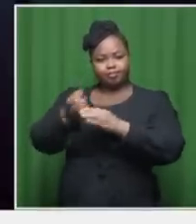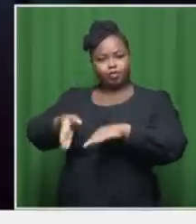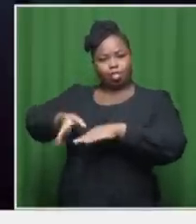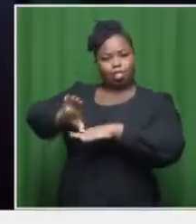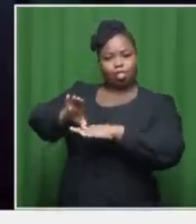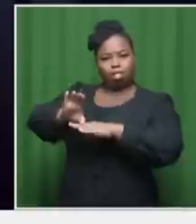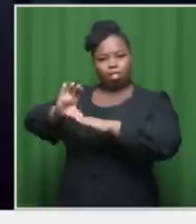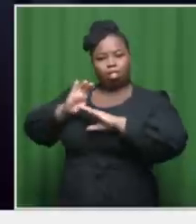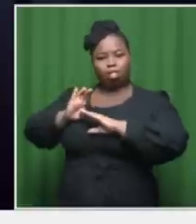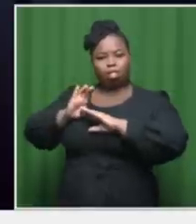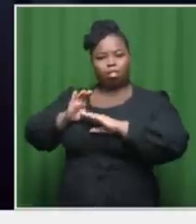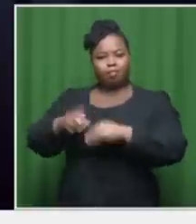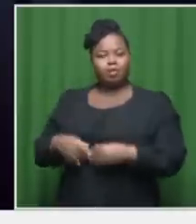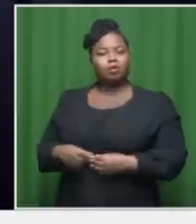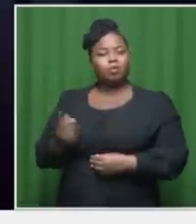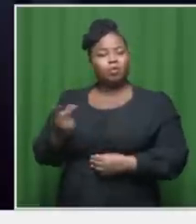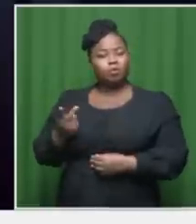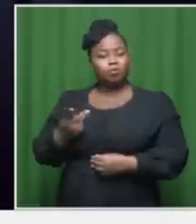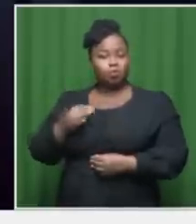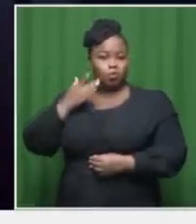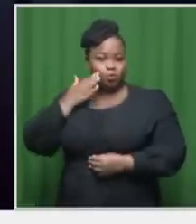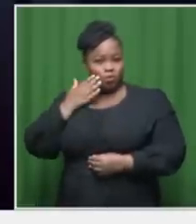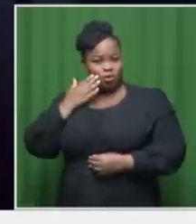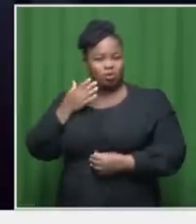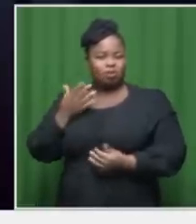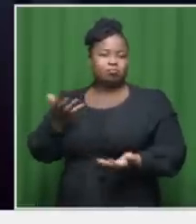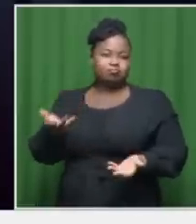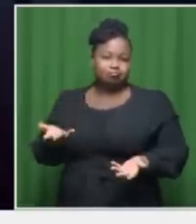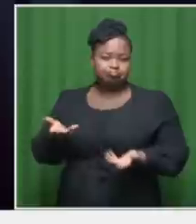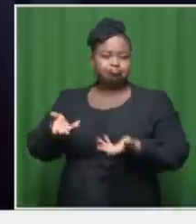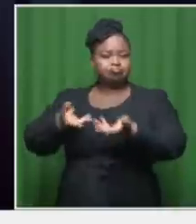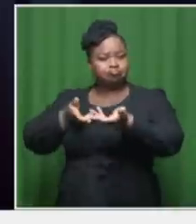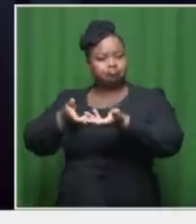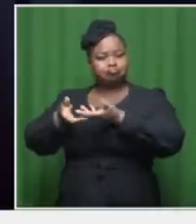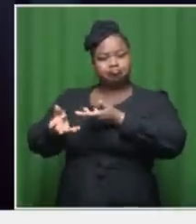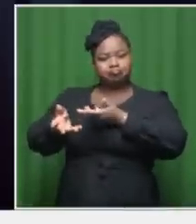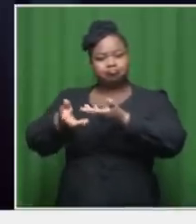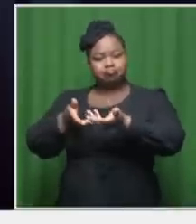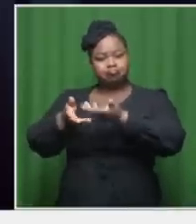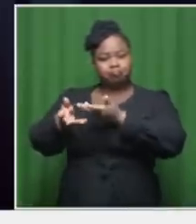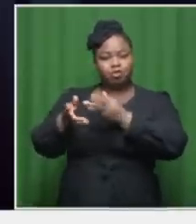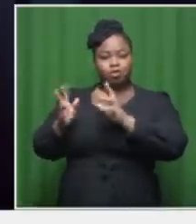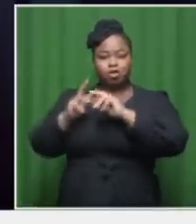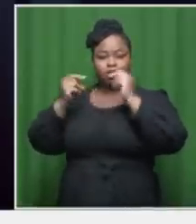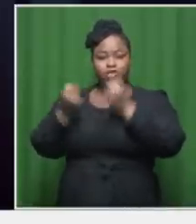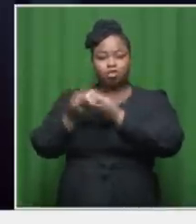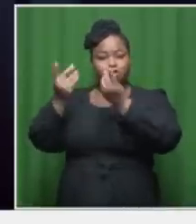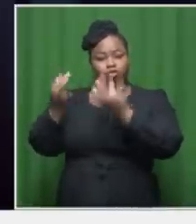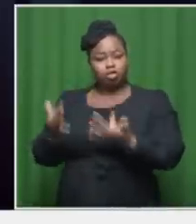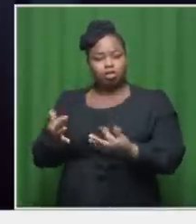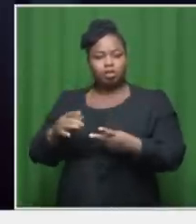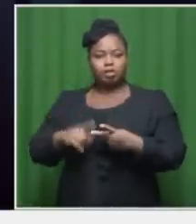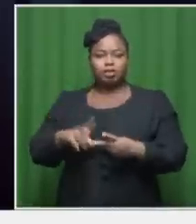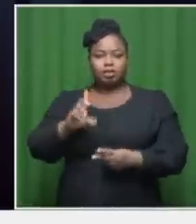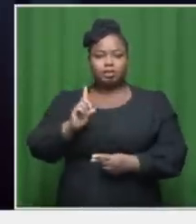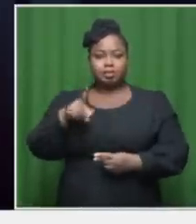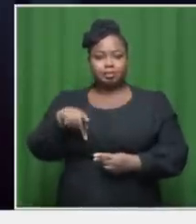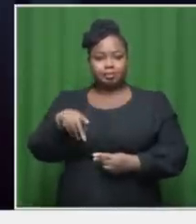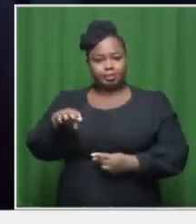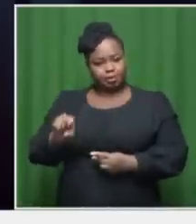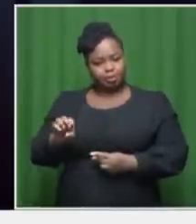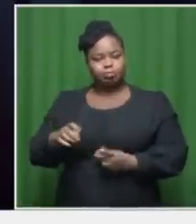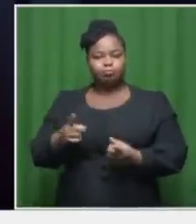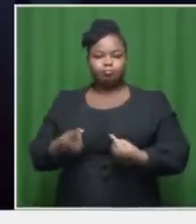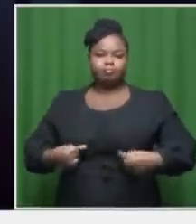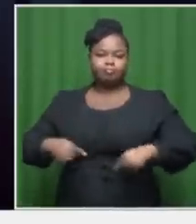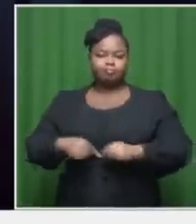recapitalization. After a number of engagements with the National Treasury and the DPE, we were able